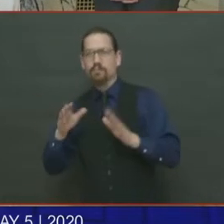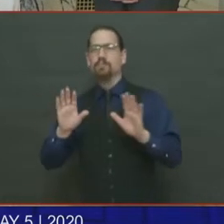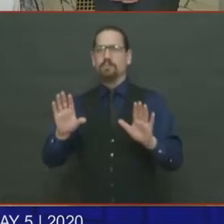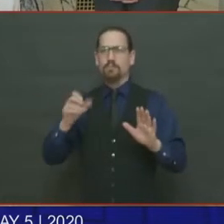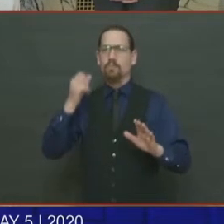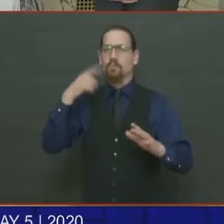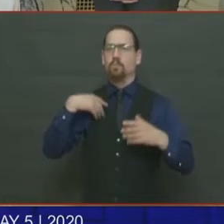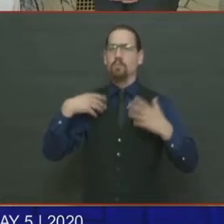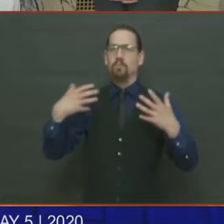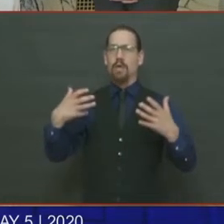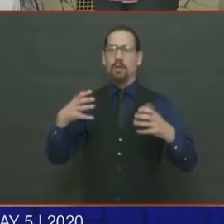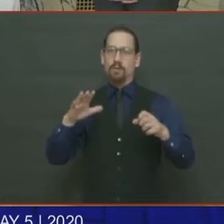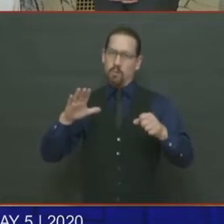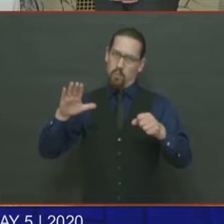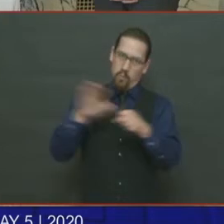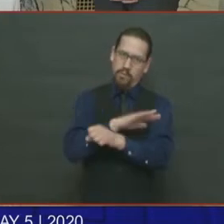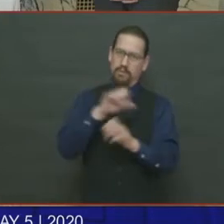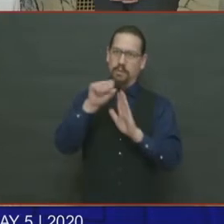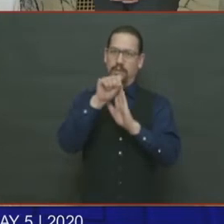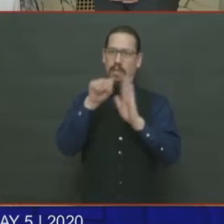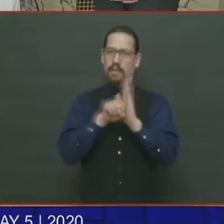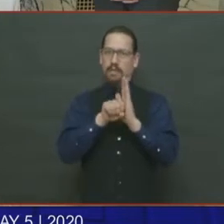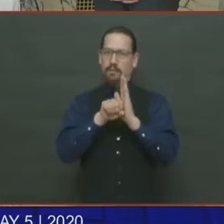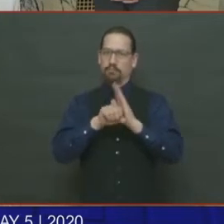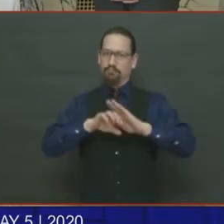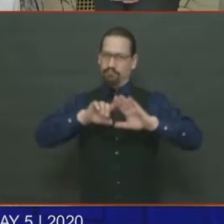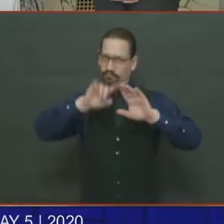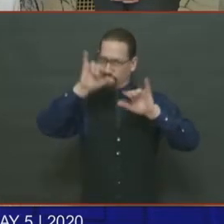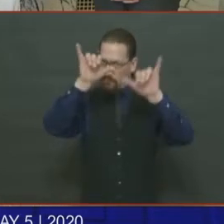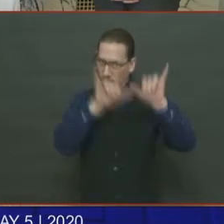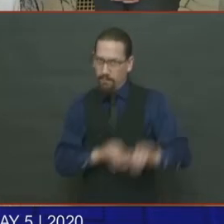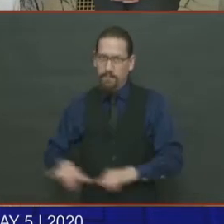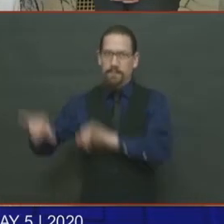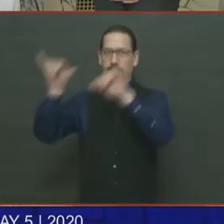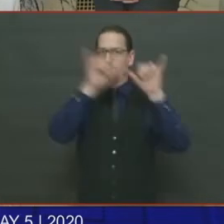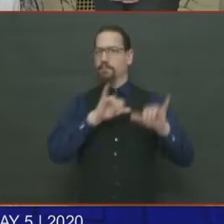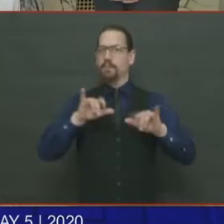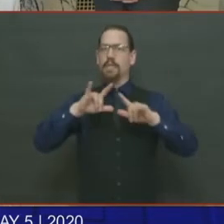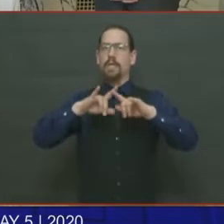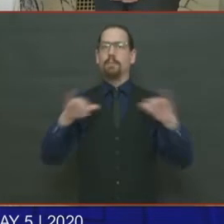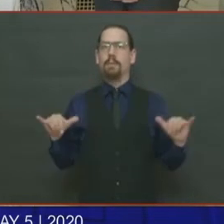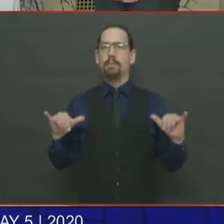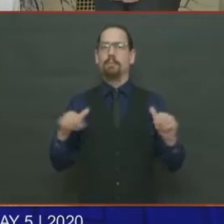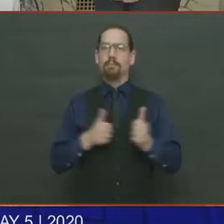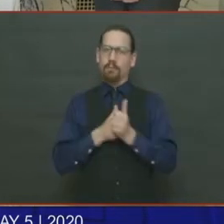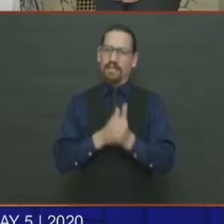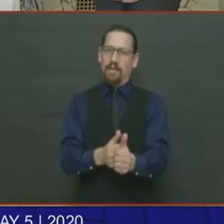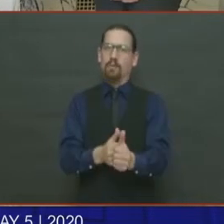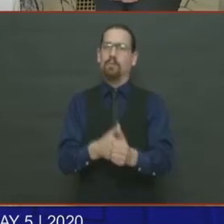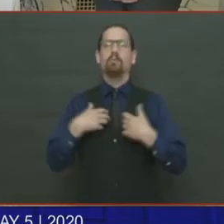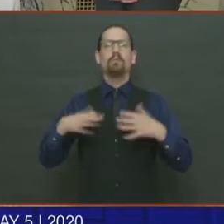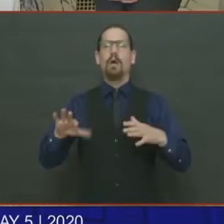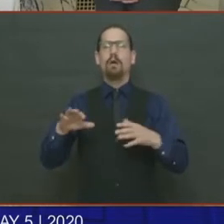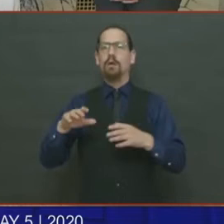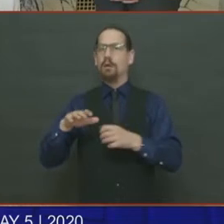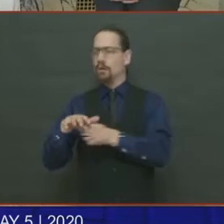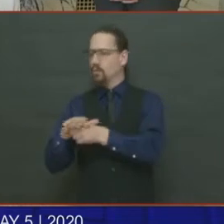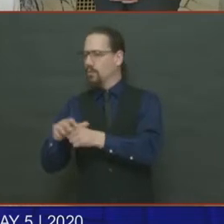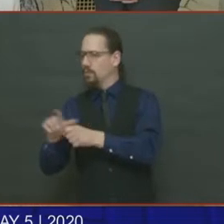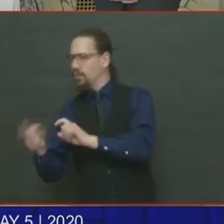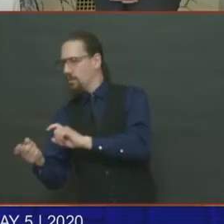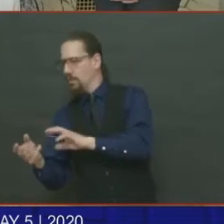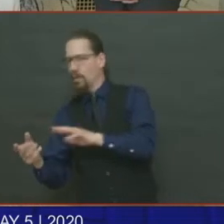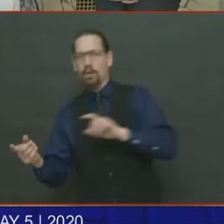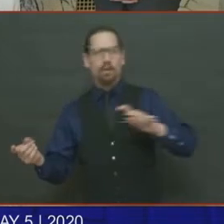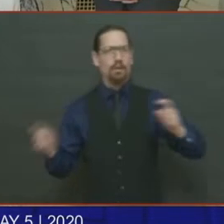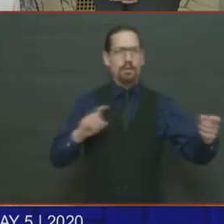It's a small state. And I think it creates confusion for the citizens of the state to have to